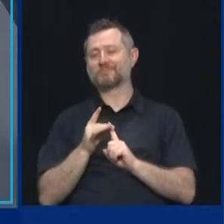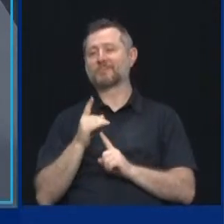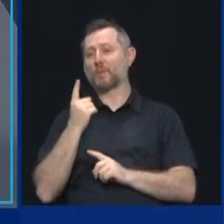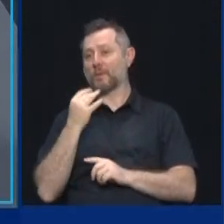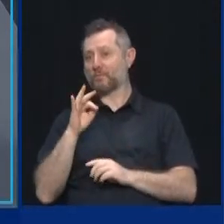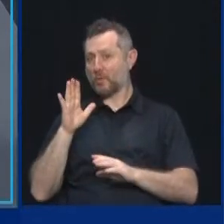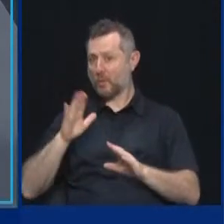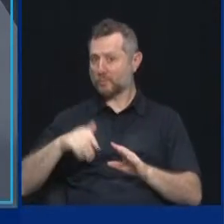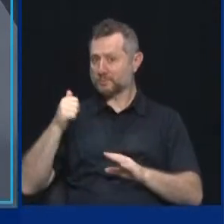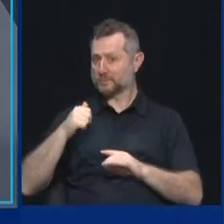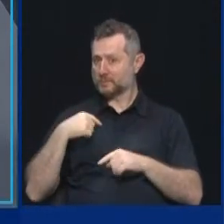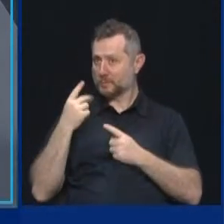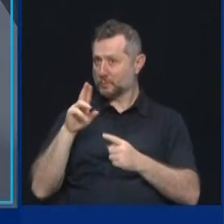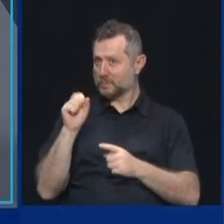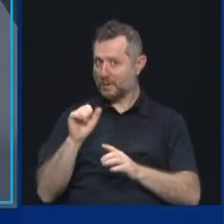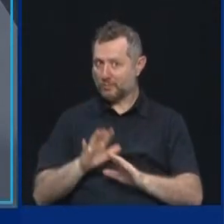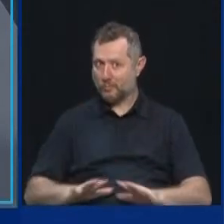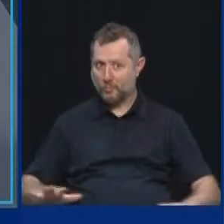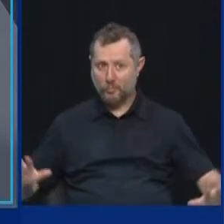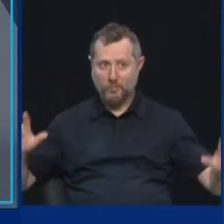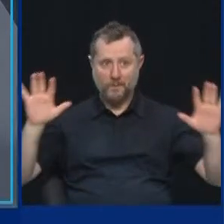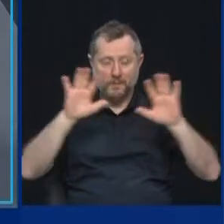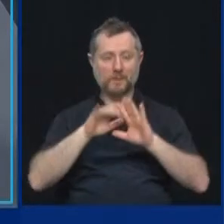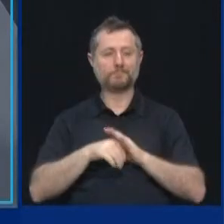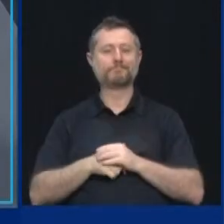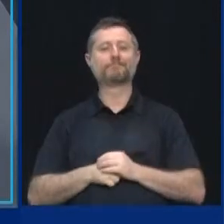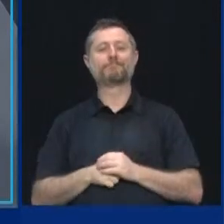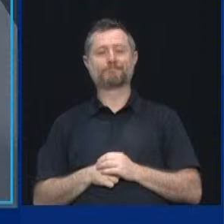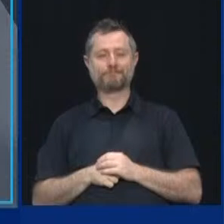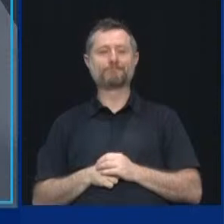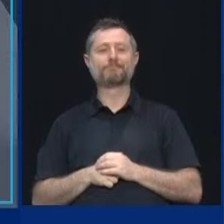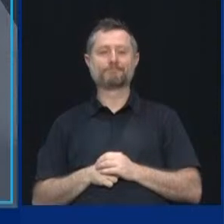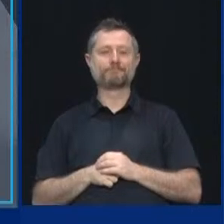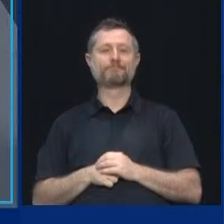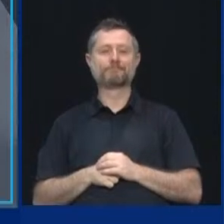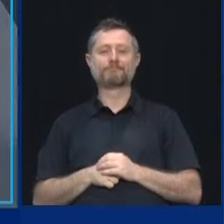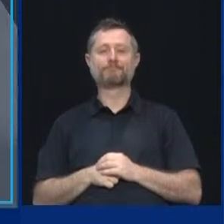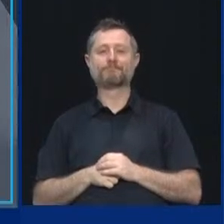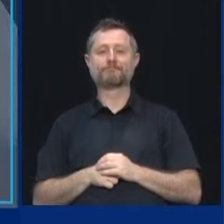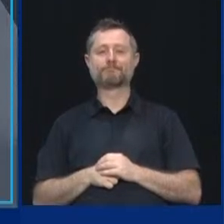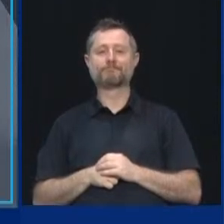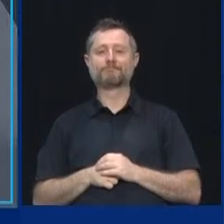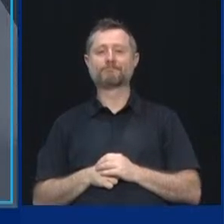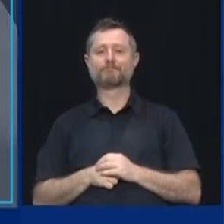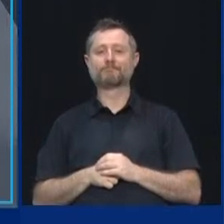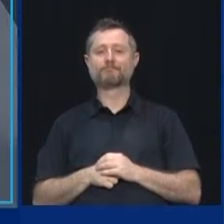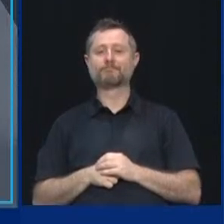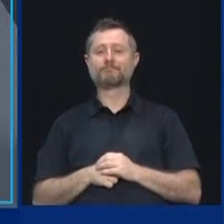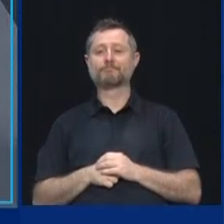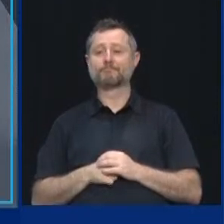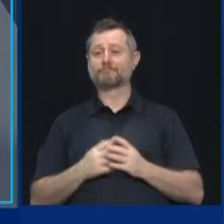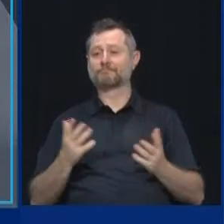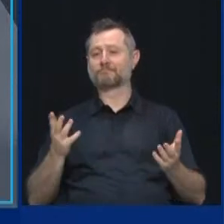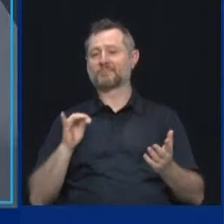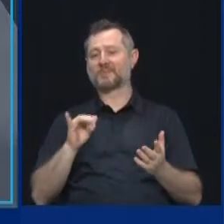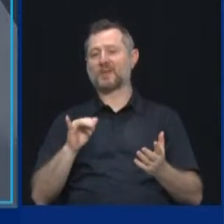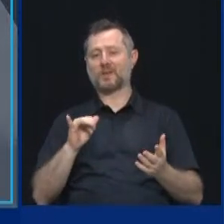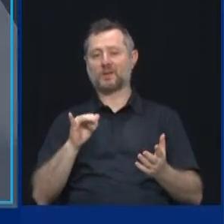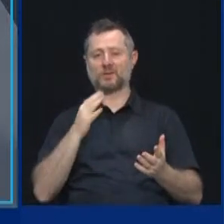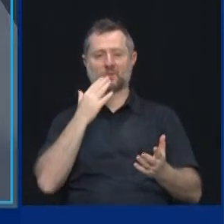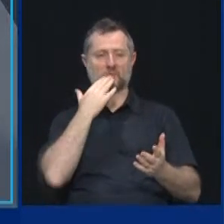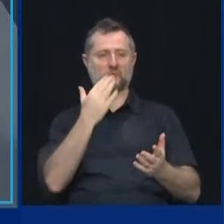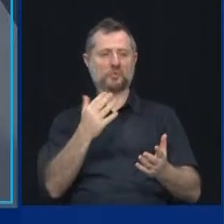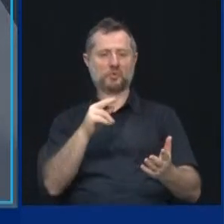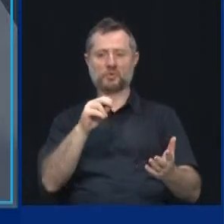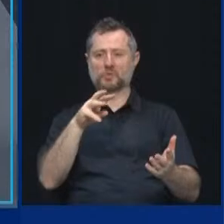lowest positivities of any state in the United States, okay? So that is saying something. 10